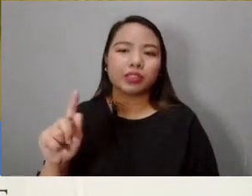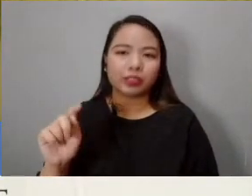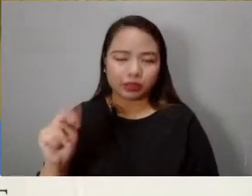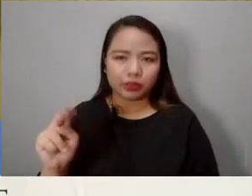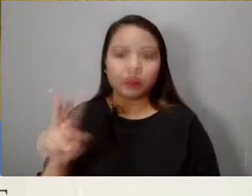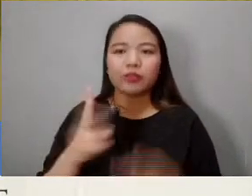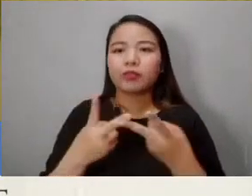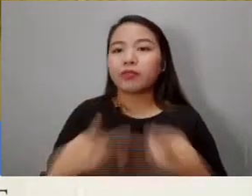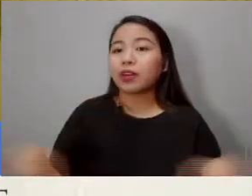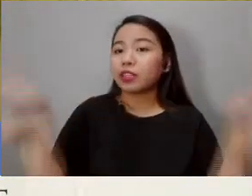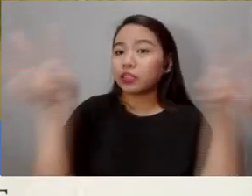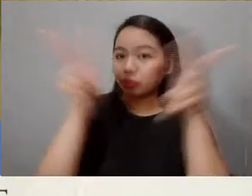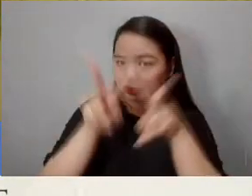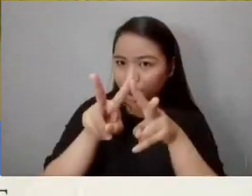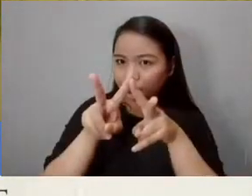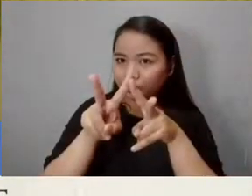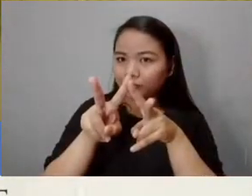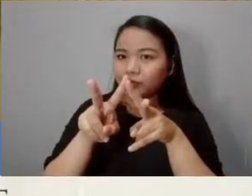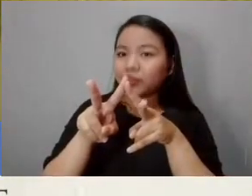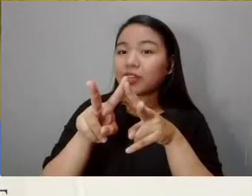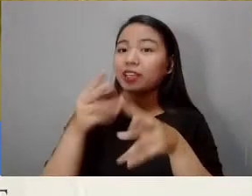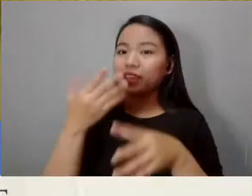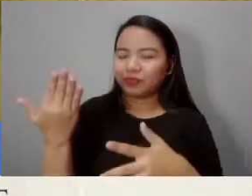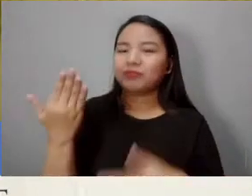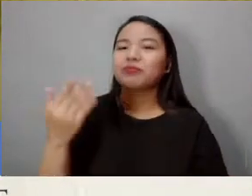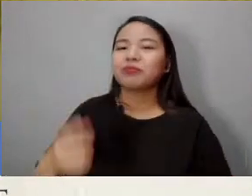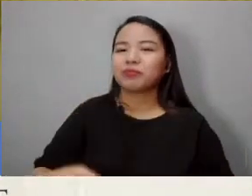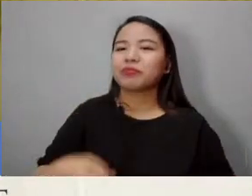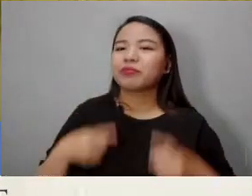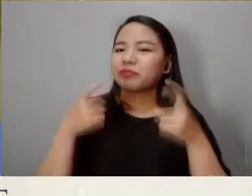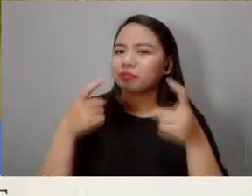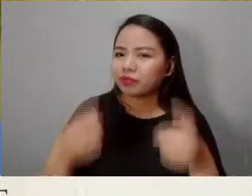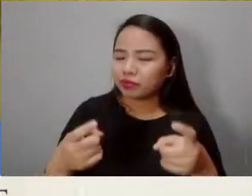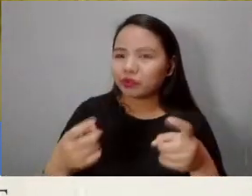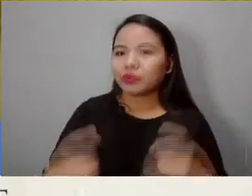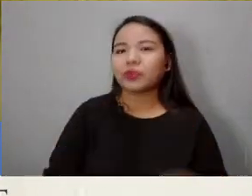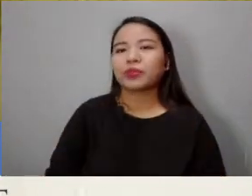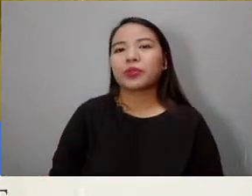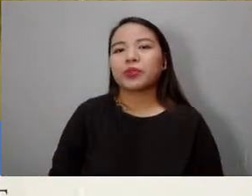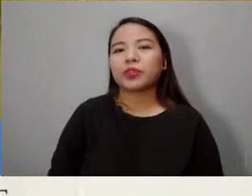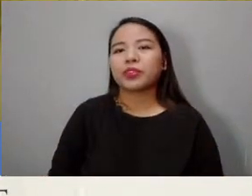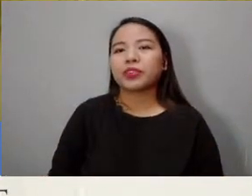These are gifts we are thanking God for.